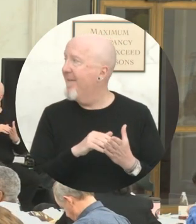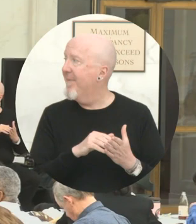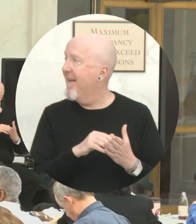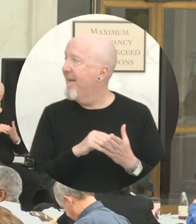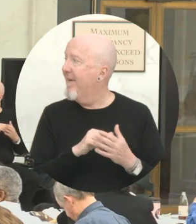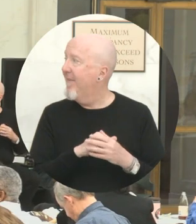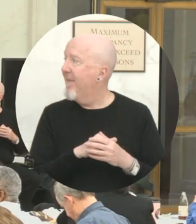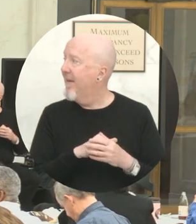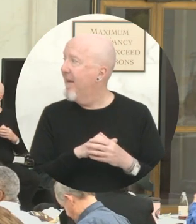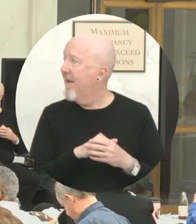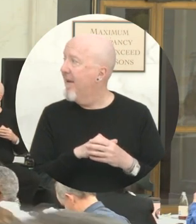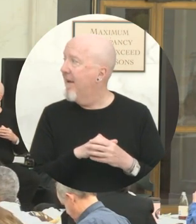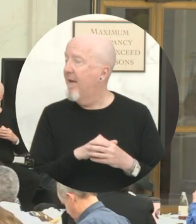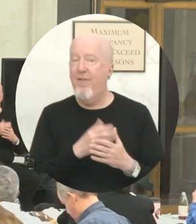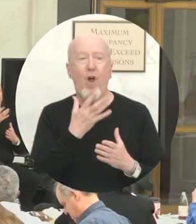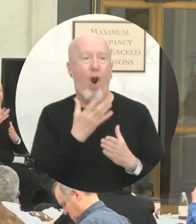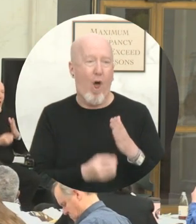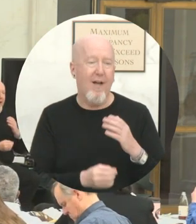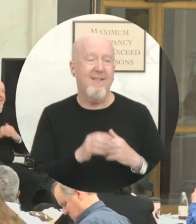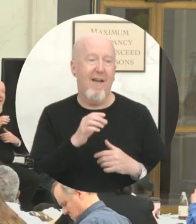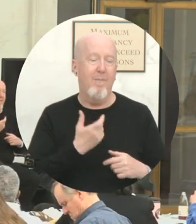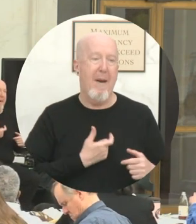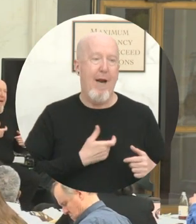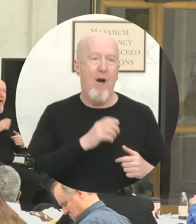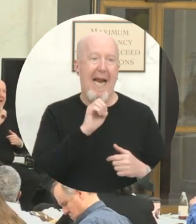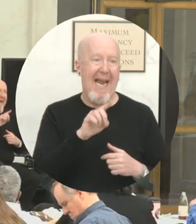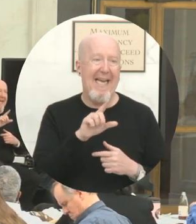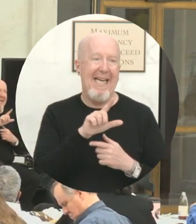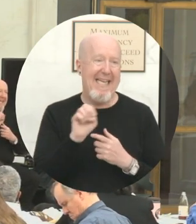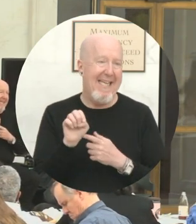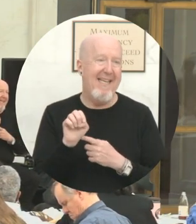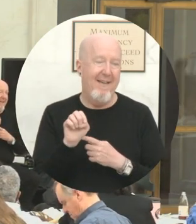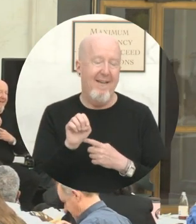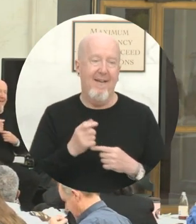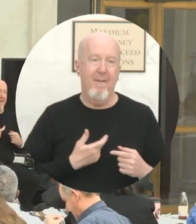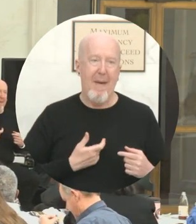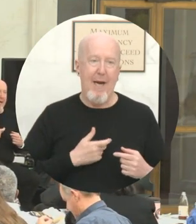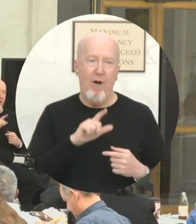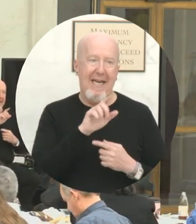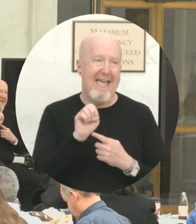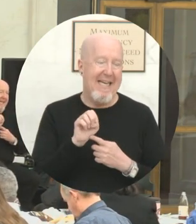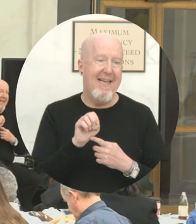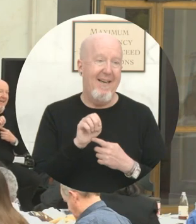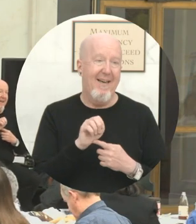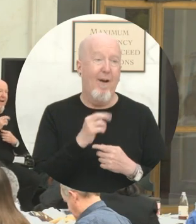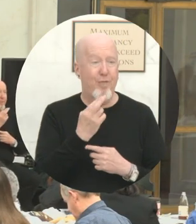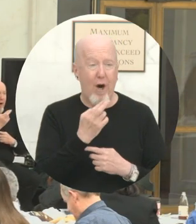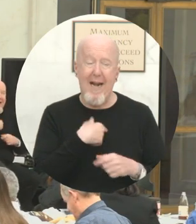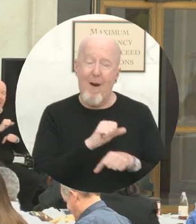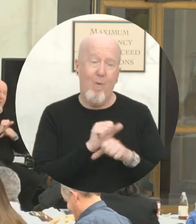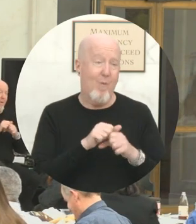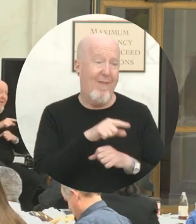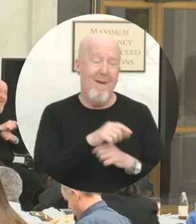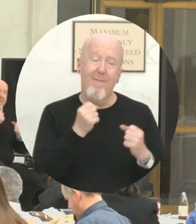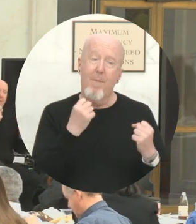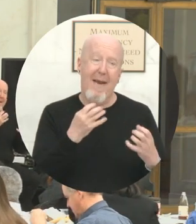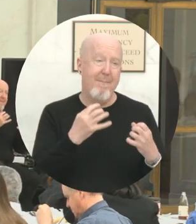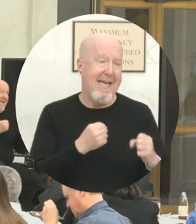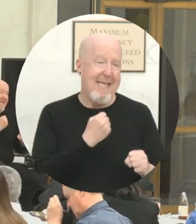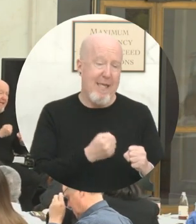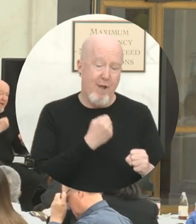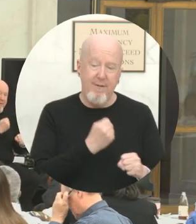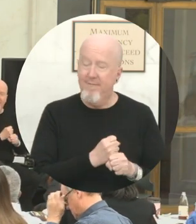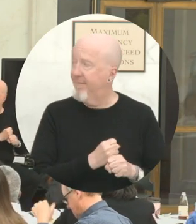earlier, the loss of Ed Lee, or Mayor Lee, who is a friend. I worked with him for many, many years.